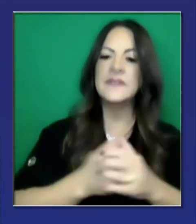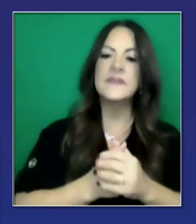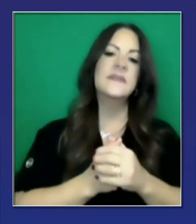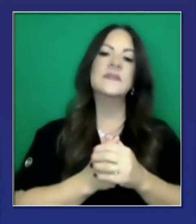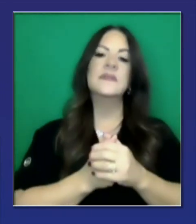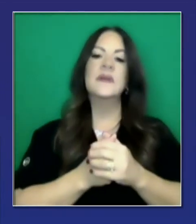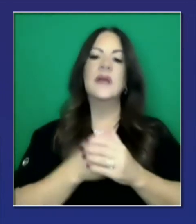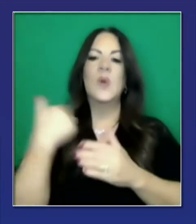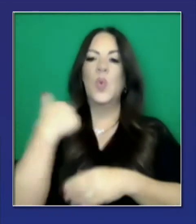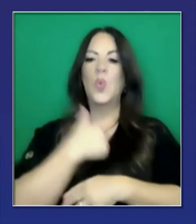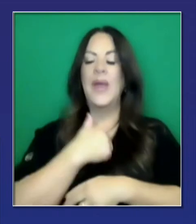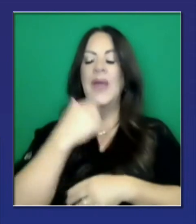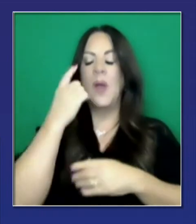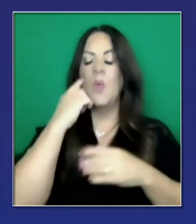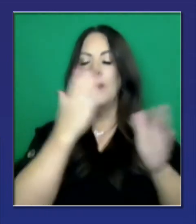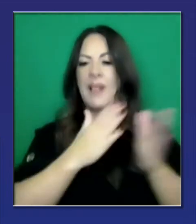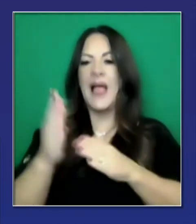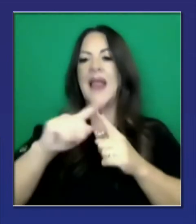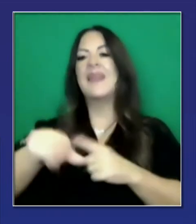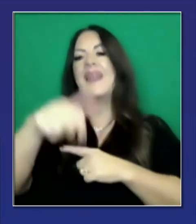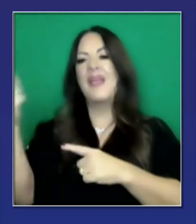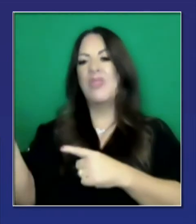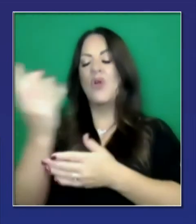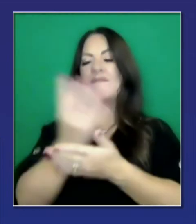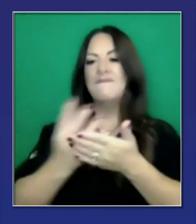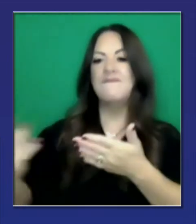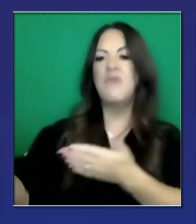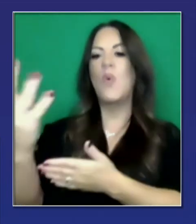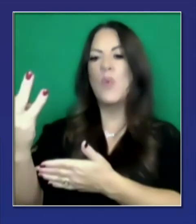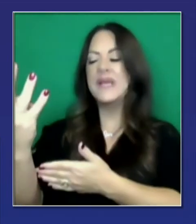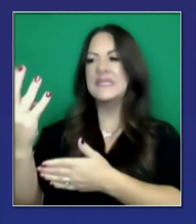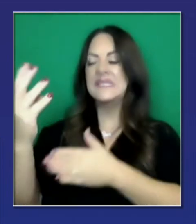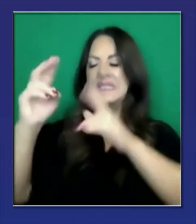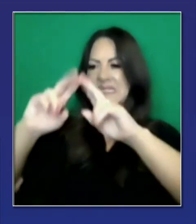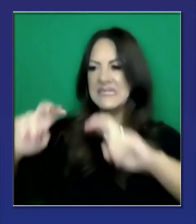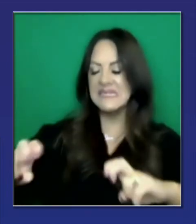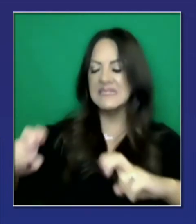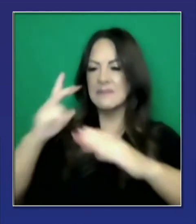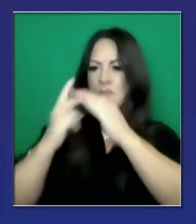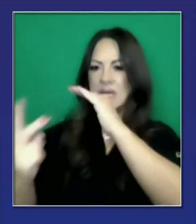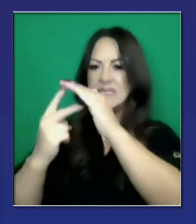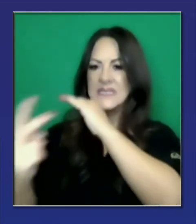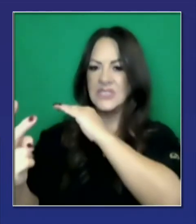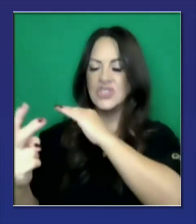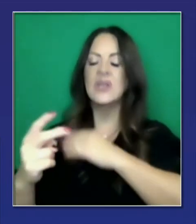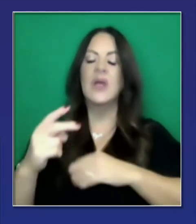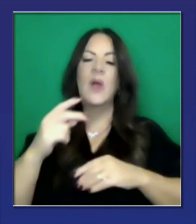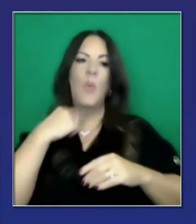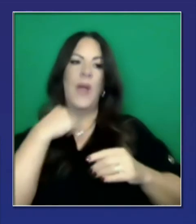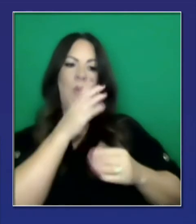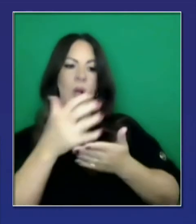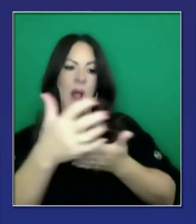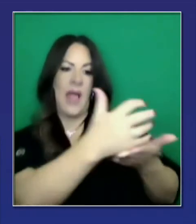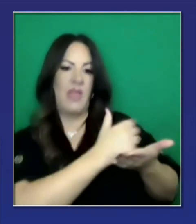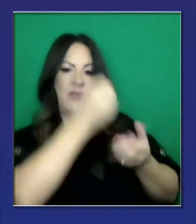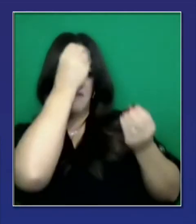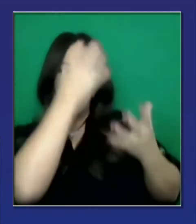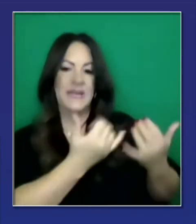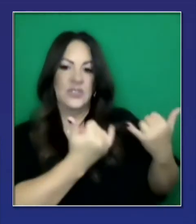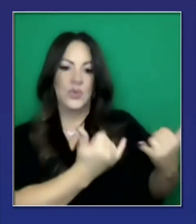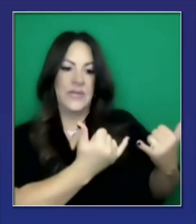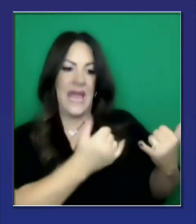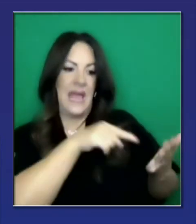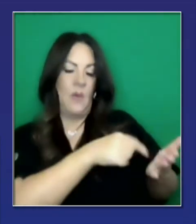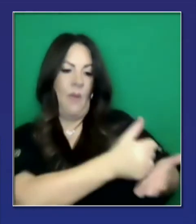growth will be over a 4-week period. Based upon the data that we will collect today, Dr. Galley and his